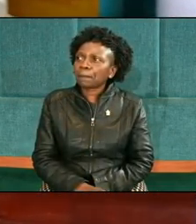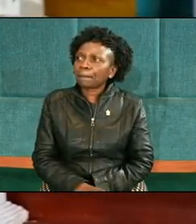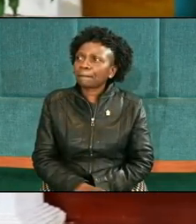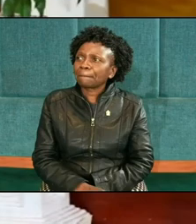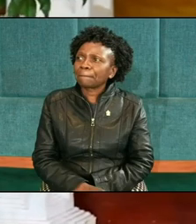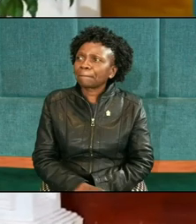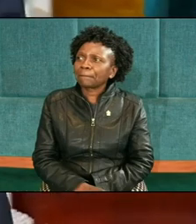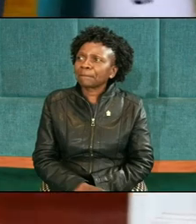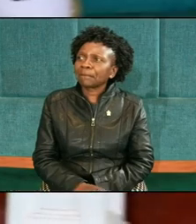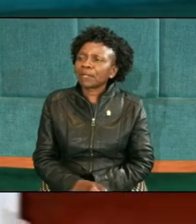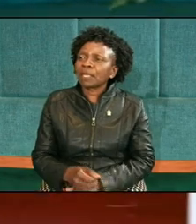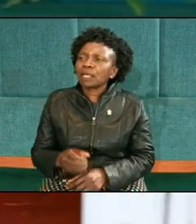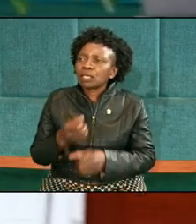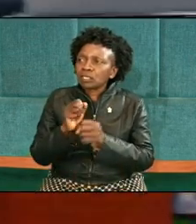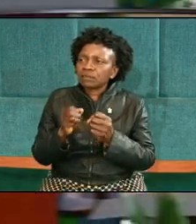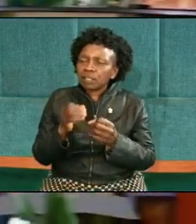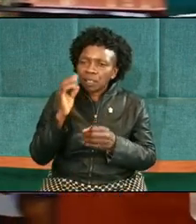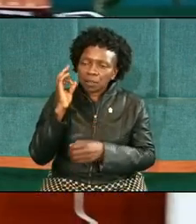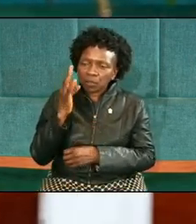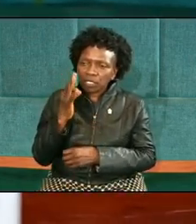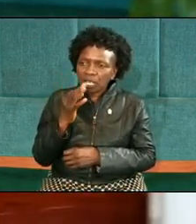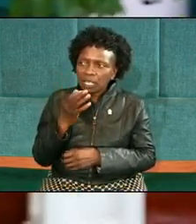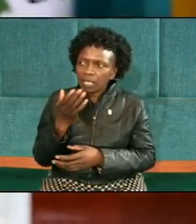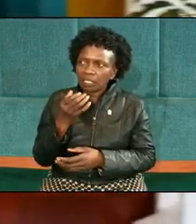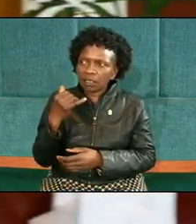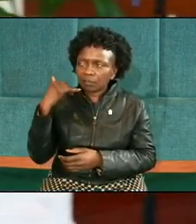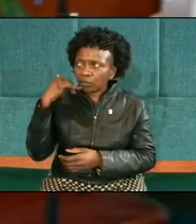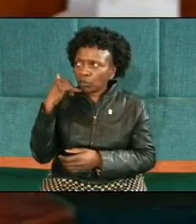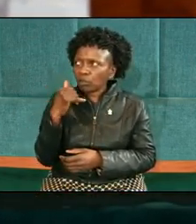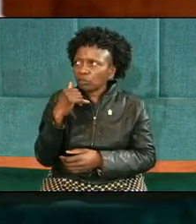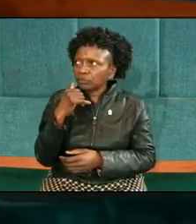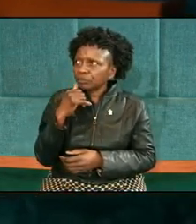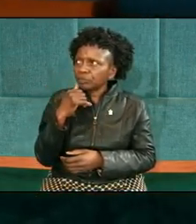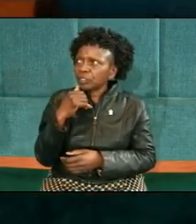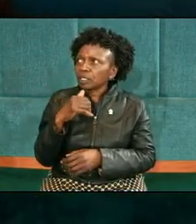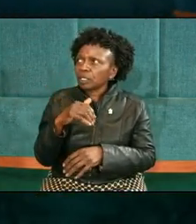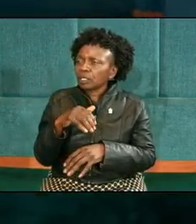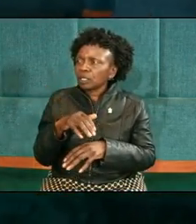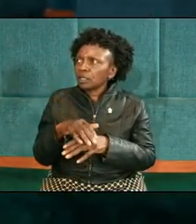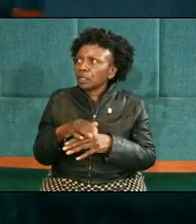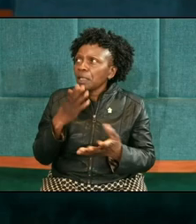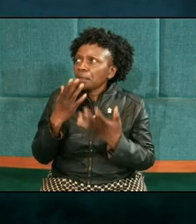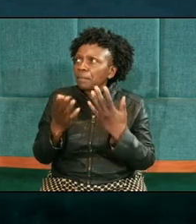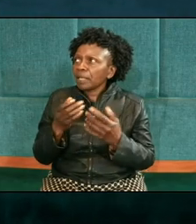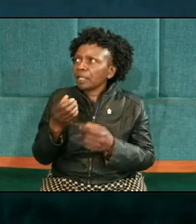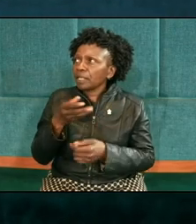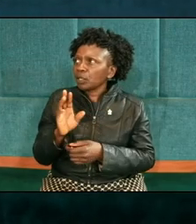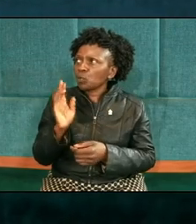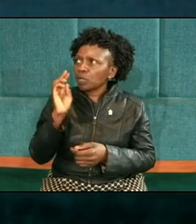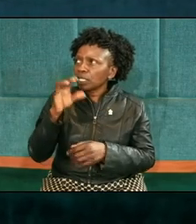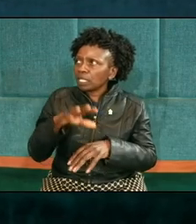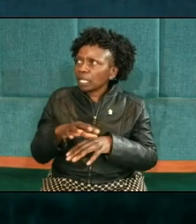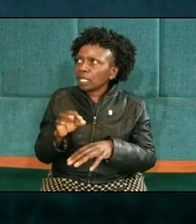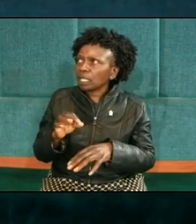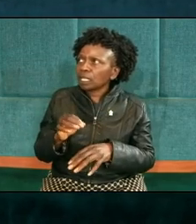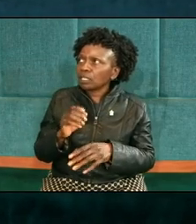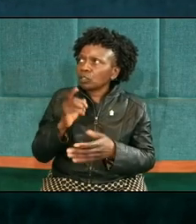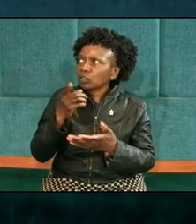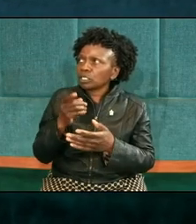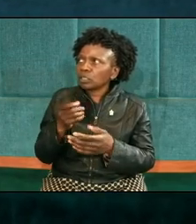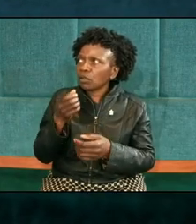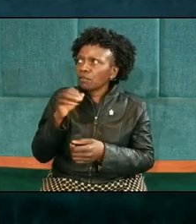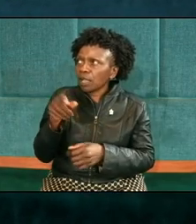stay with the preacher. Get up and call on your God, because maybe he will take notice of us so that we will not